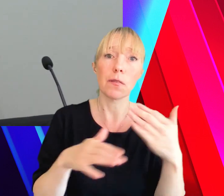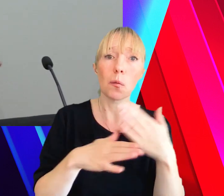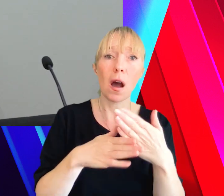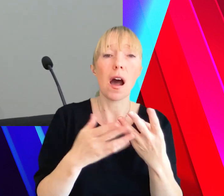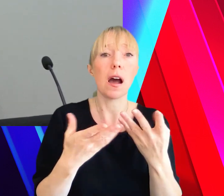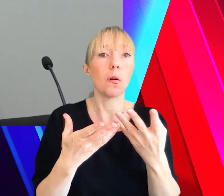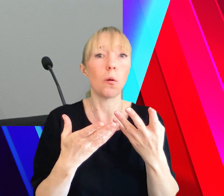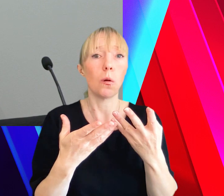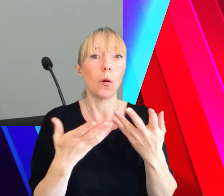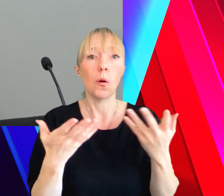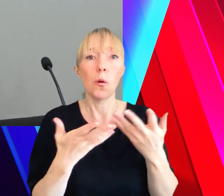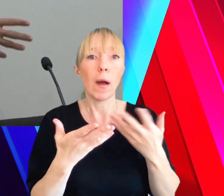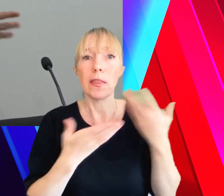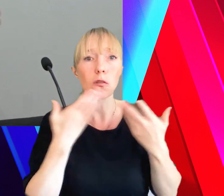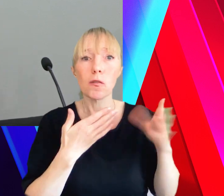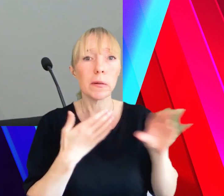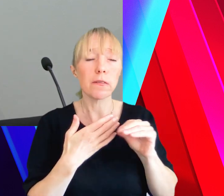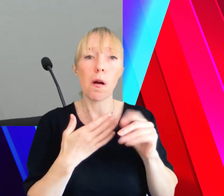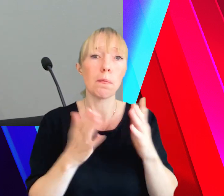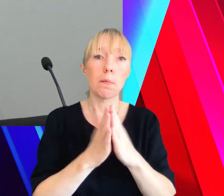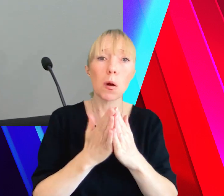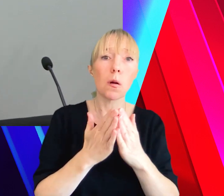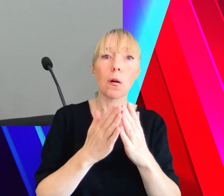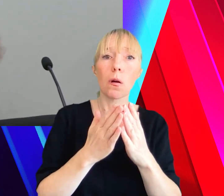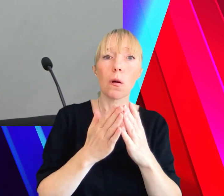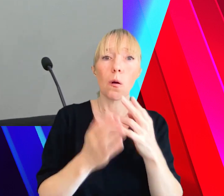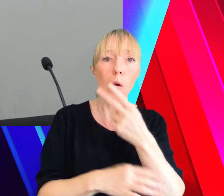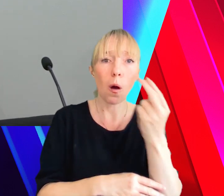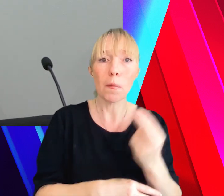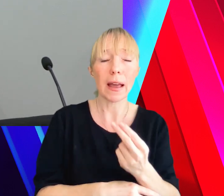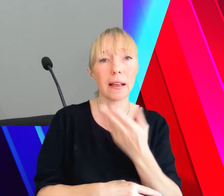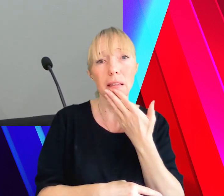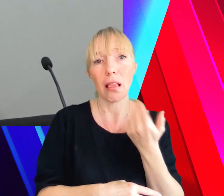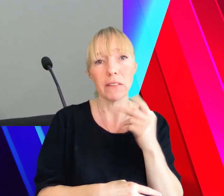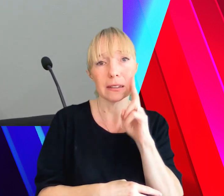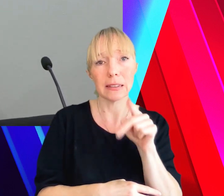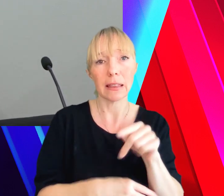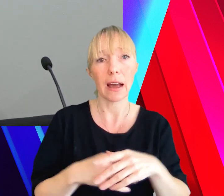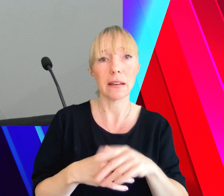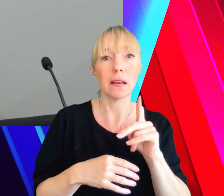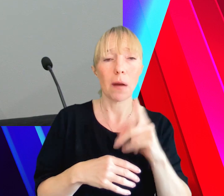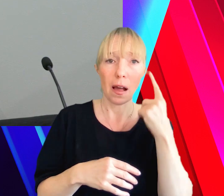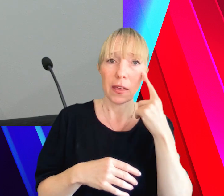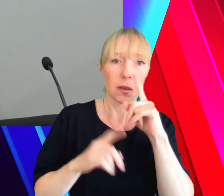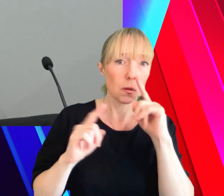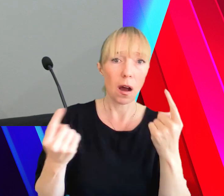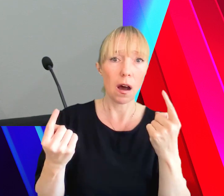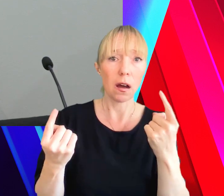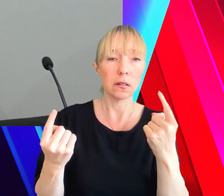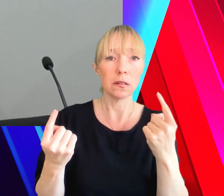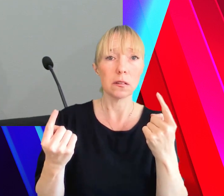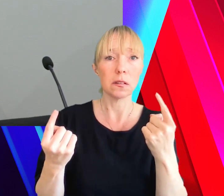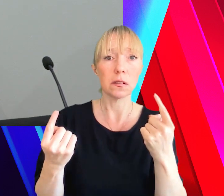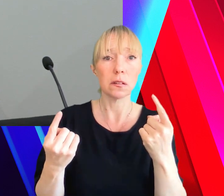a fan of the work and clearly a fan of the source material, if it's, you know, a book or a comic or whatever it is. It's always lovely to see that. But